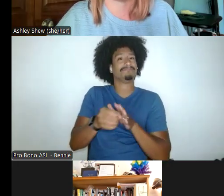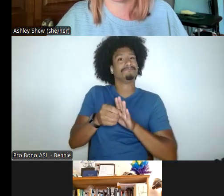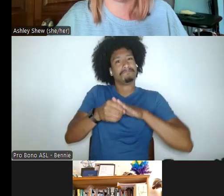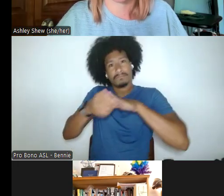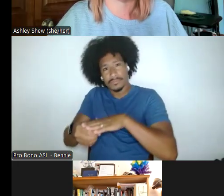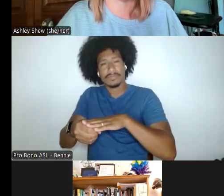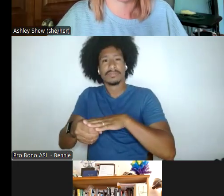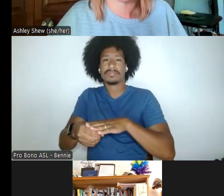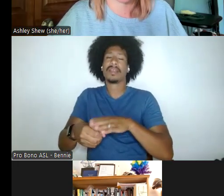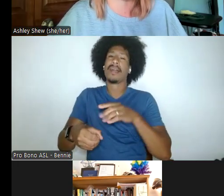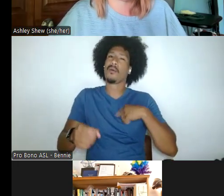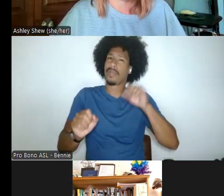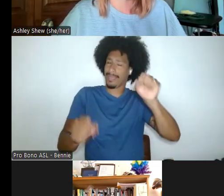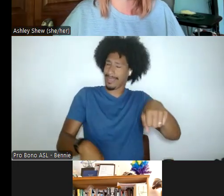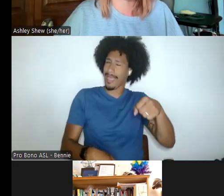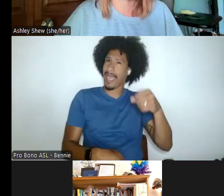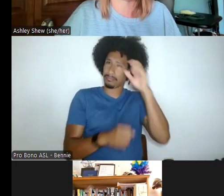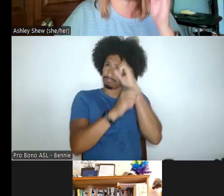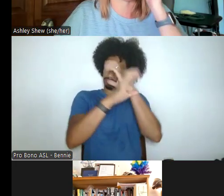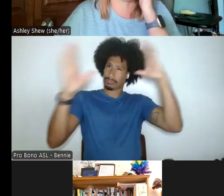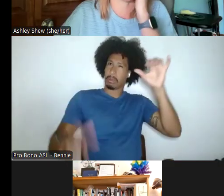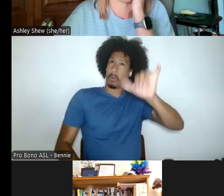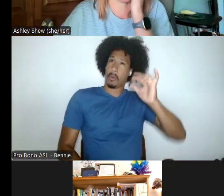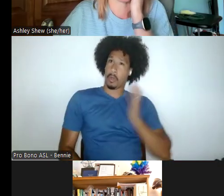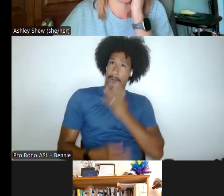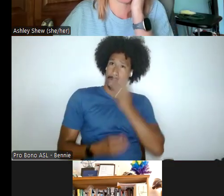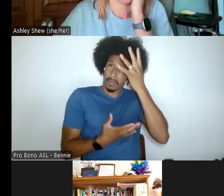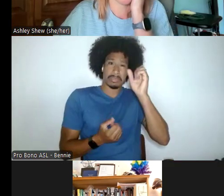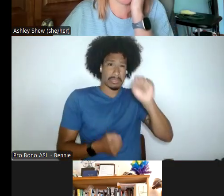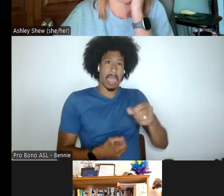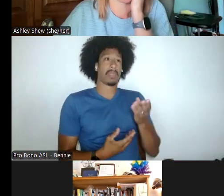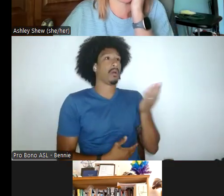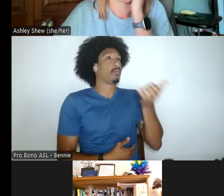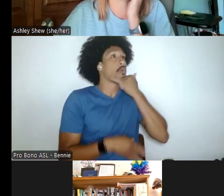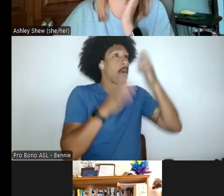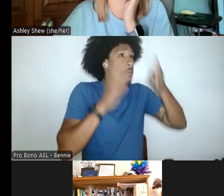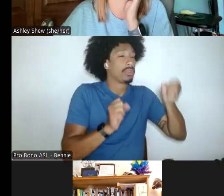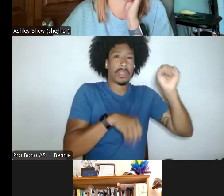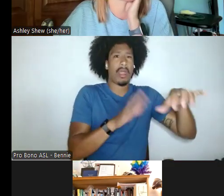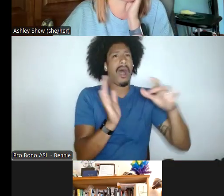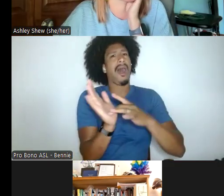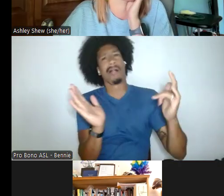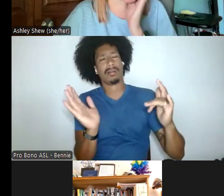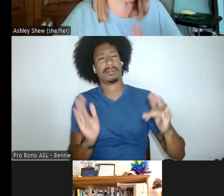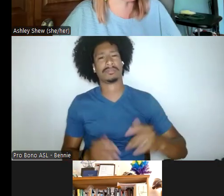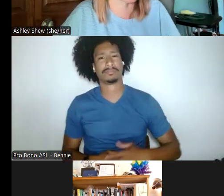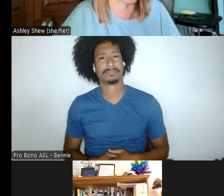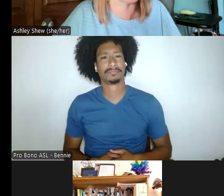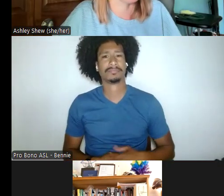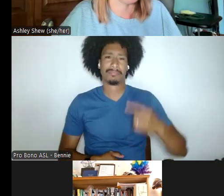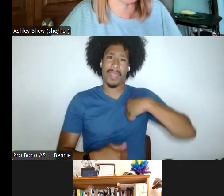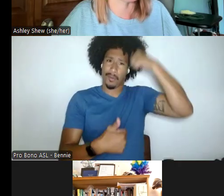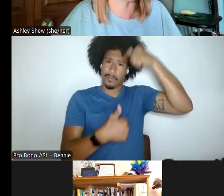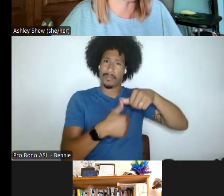imagine how this data could fall into the wrong hands. And some of the statistics, I mean, the first 6 months of the rollout, I think it was in